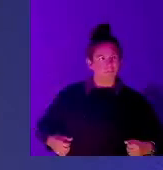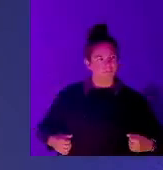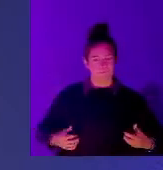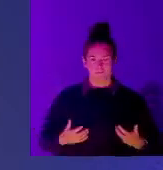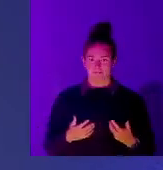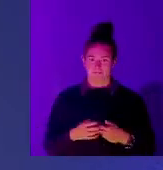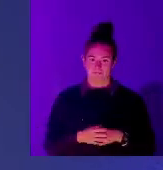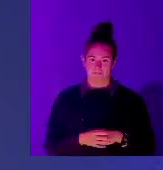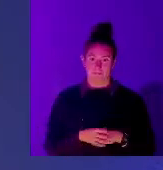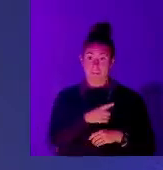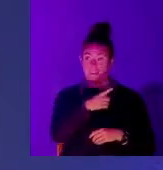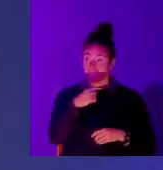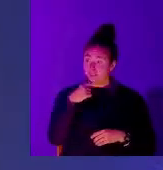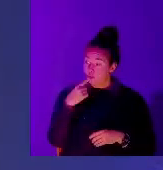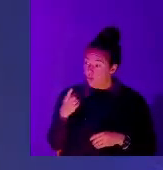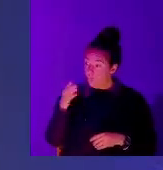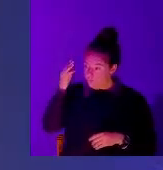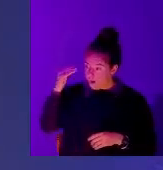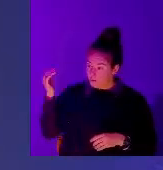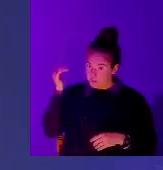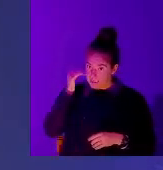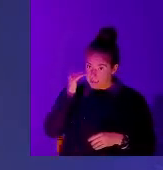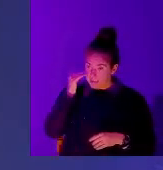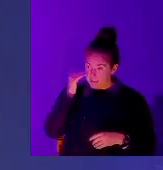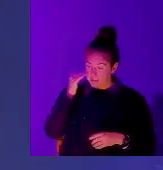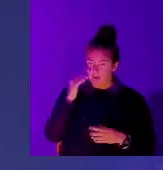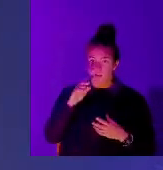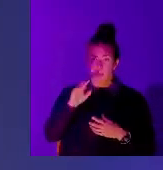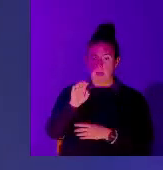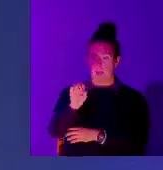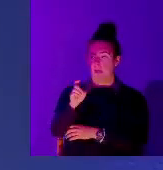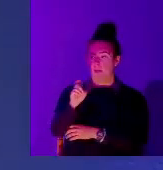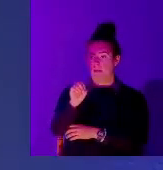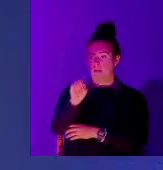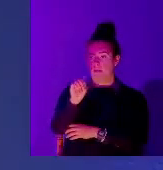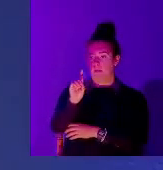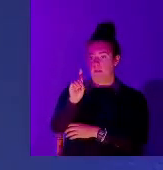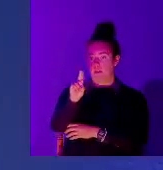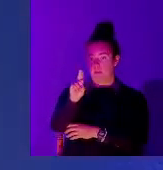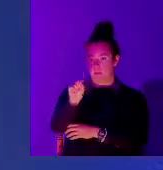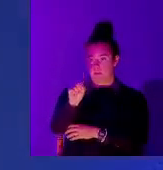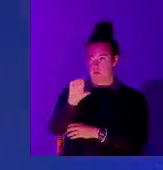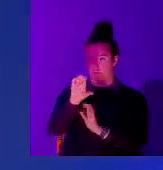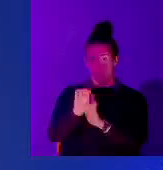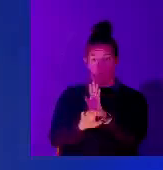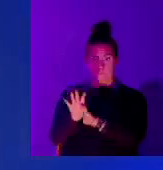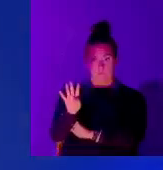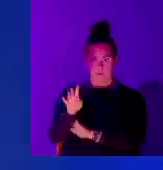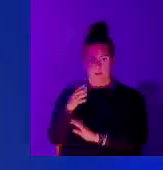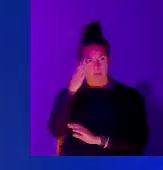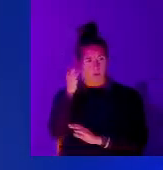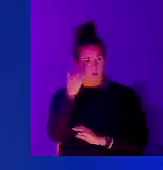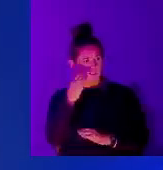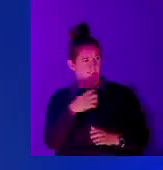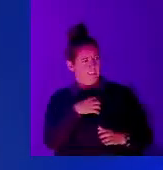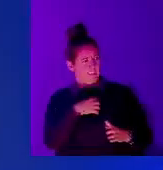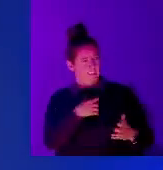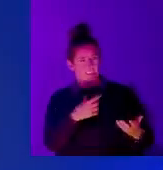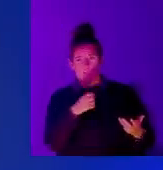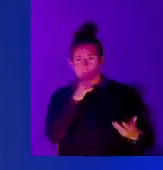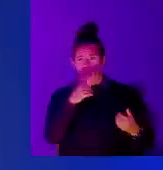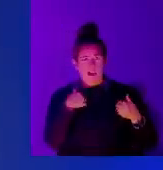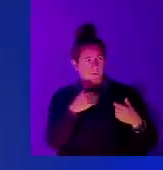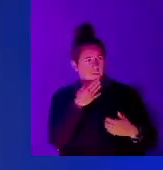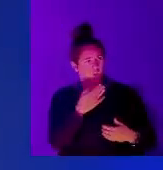Moses in Exodus chapter 4, when Moses was complaining that he didn't have good speech, God said,